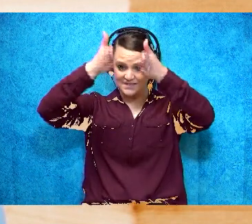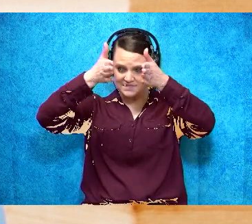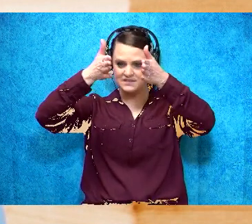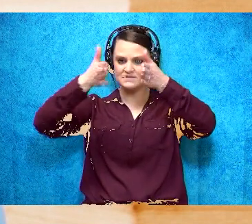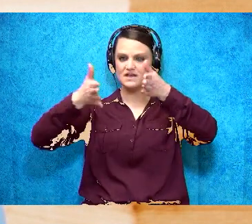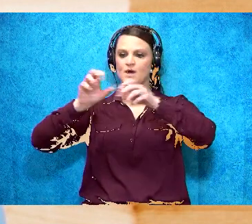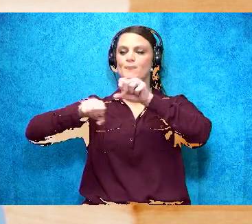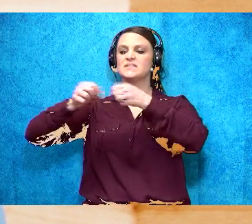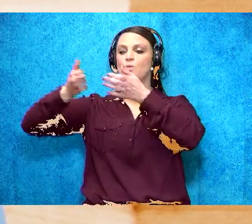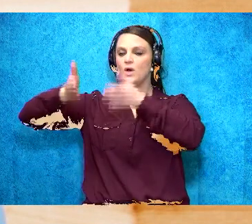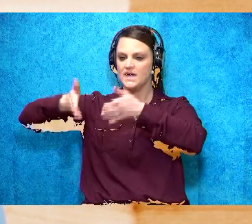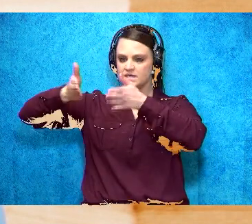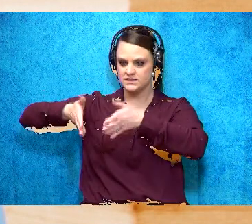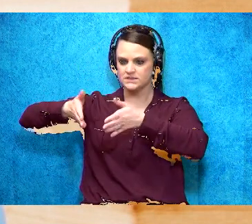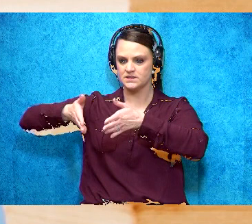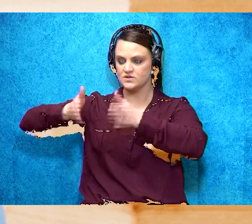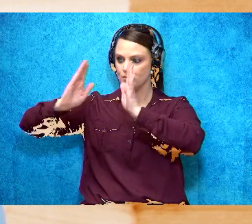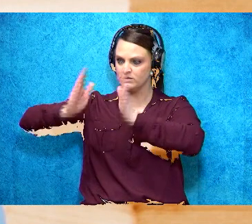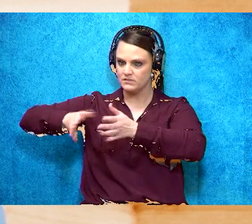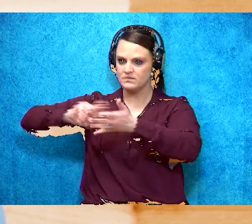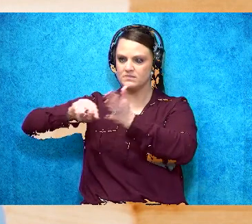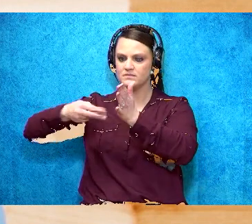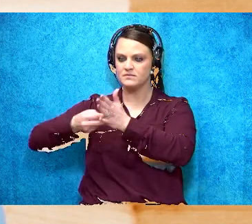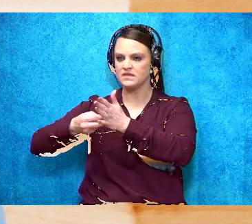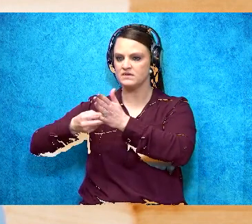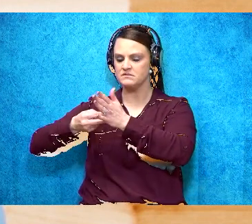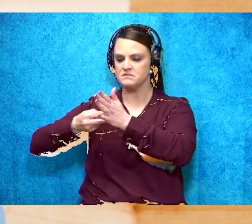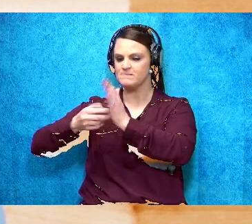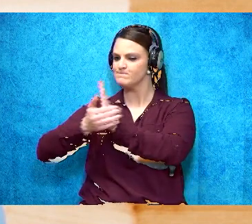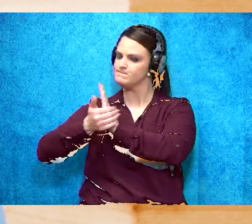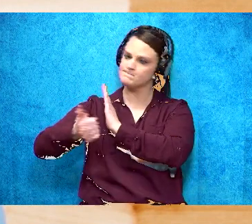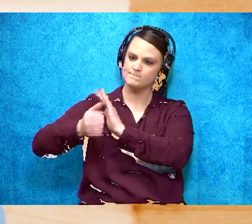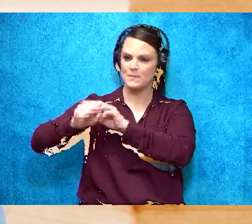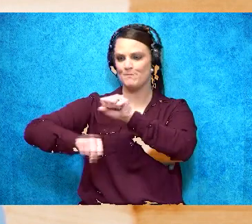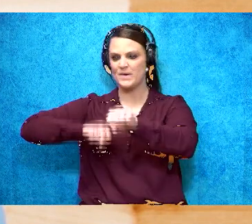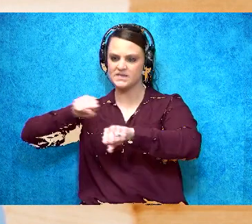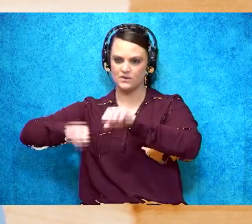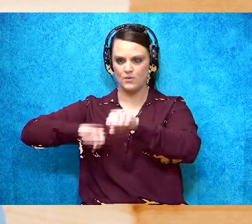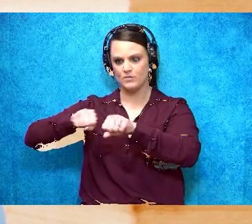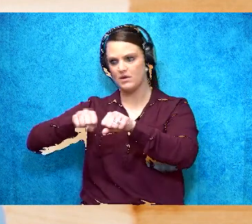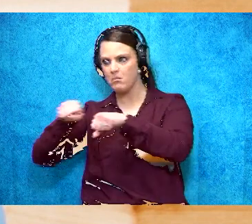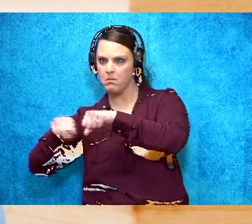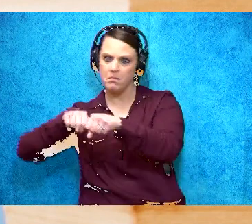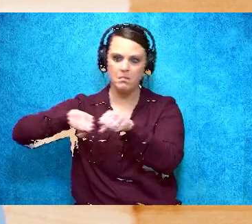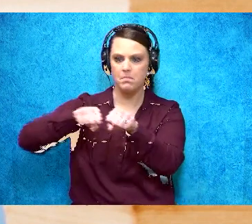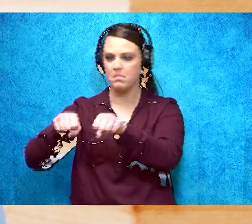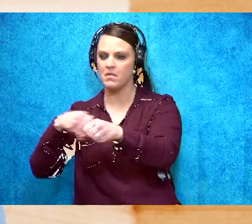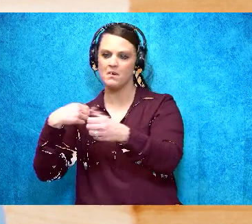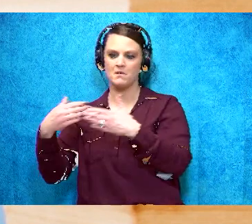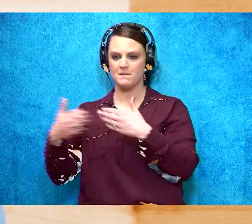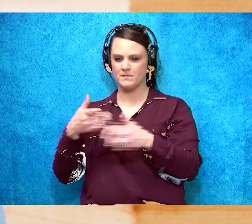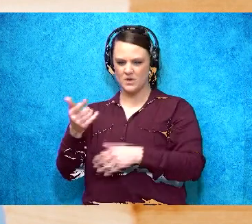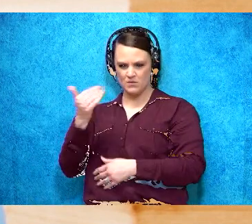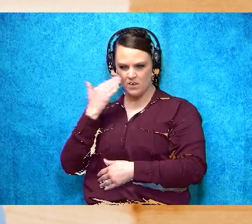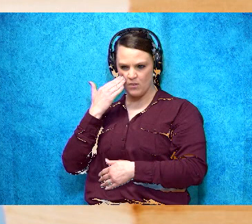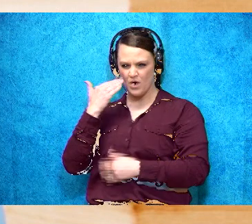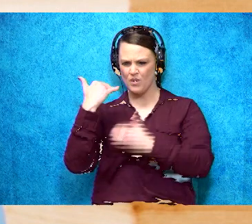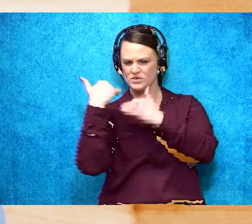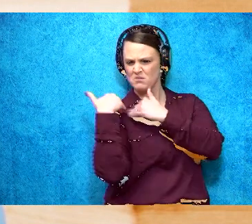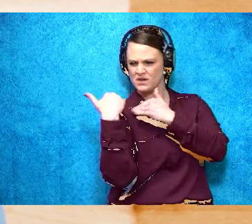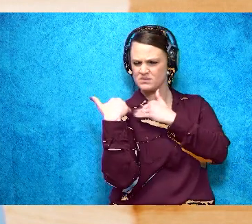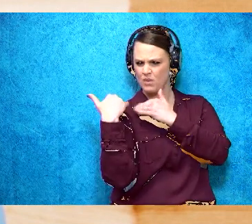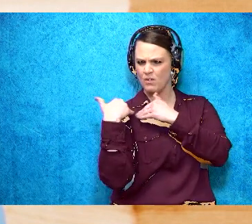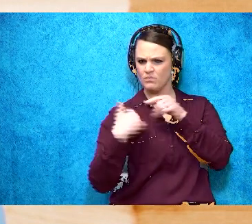bicyclist is one who's skilled with bicycles. Skilled at riding them. Maybe they're skilled with working on them. Responsible.